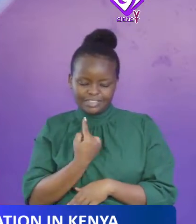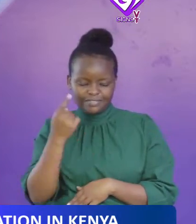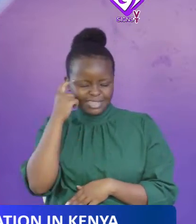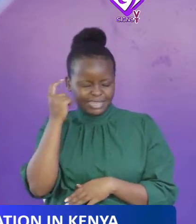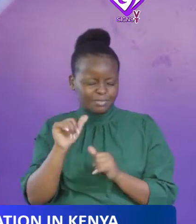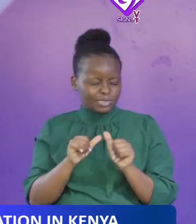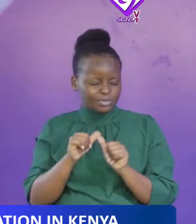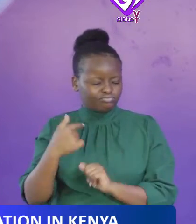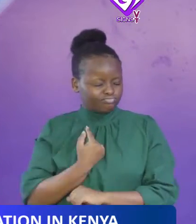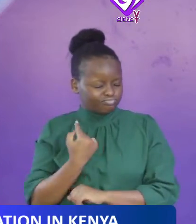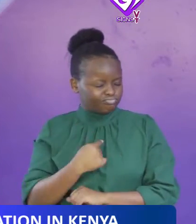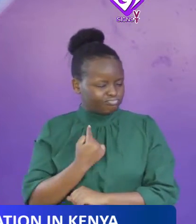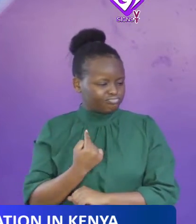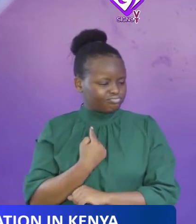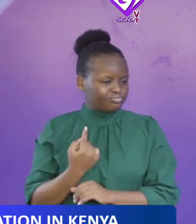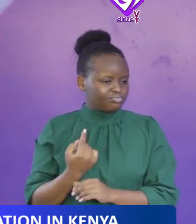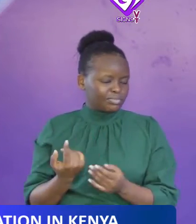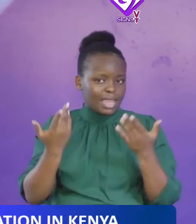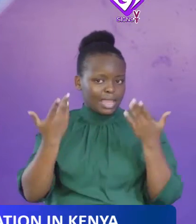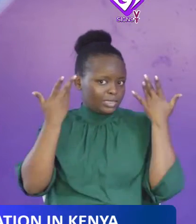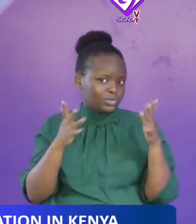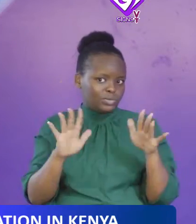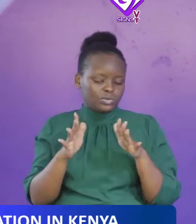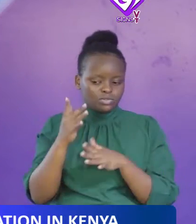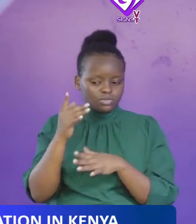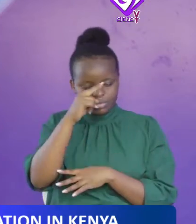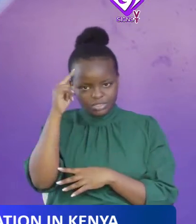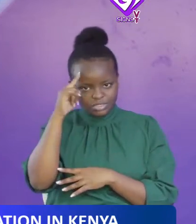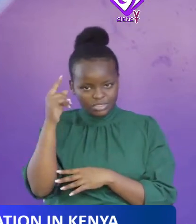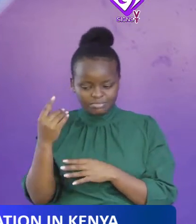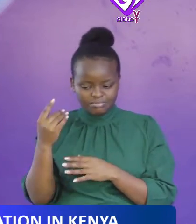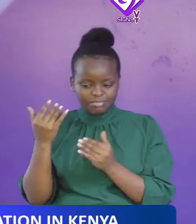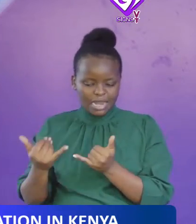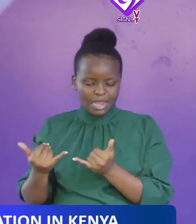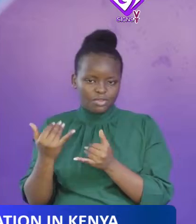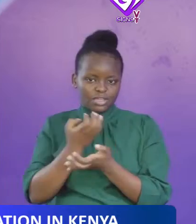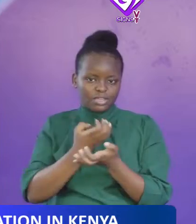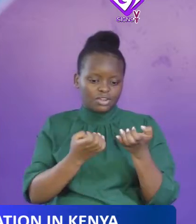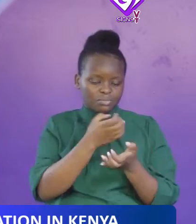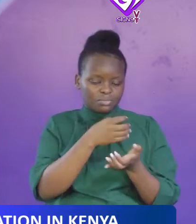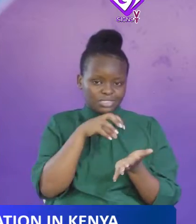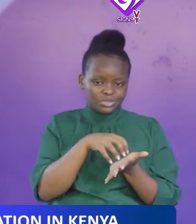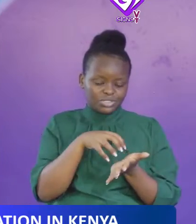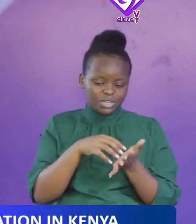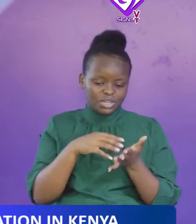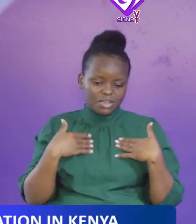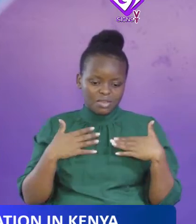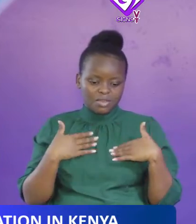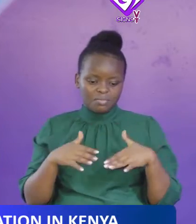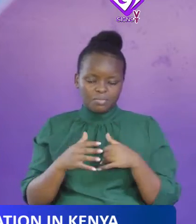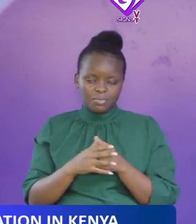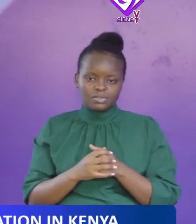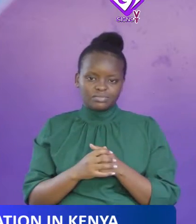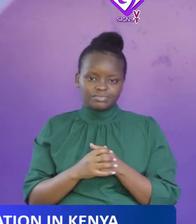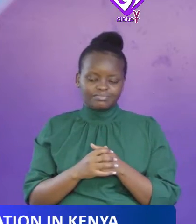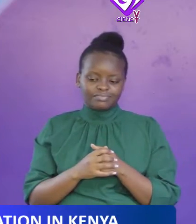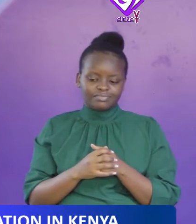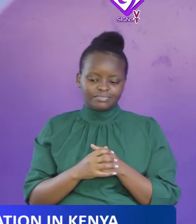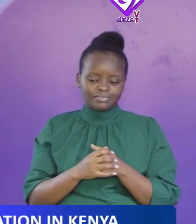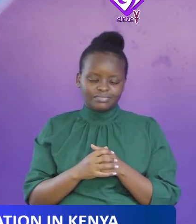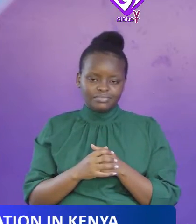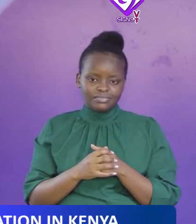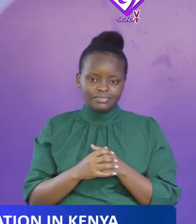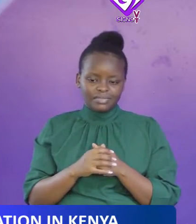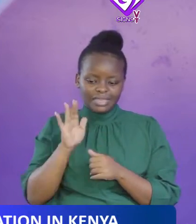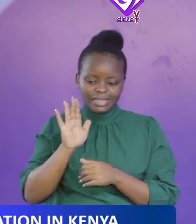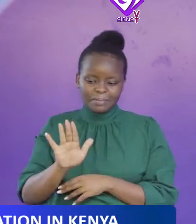lighter note, I don't know, because of the current economic situations, people are annoyed over nothing. The hooting, like today in the